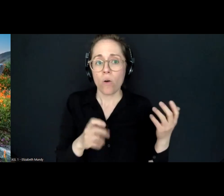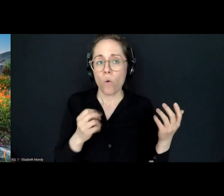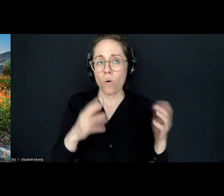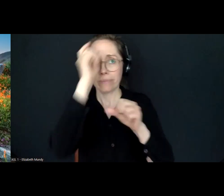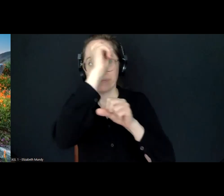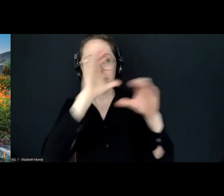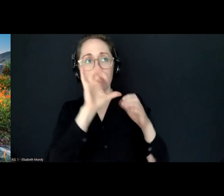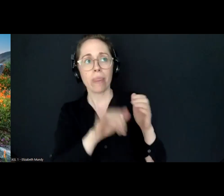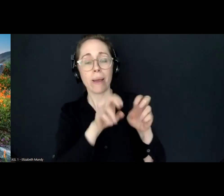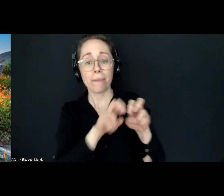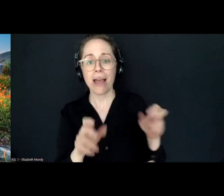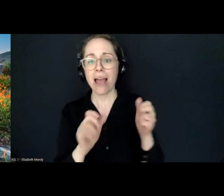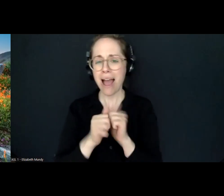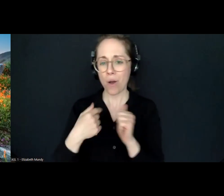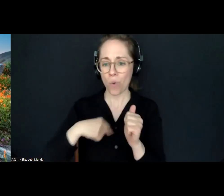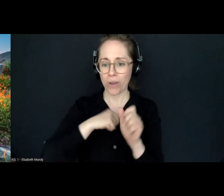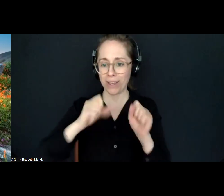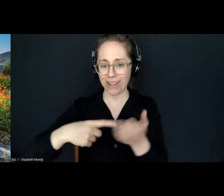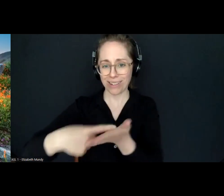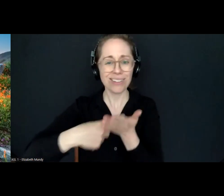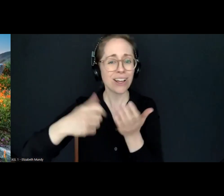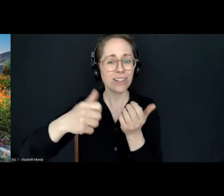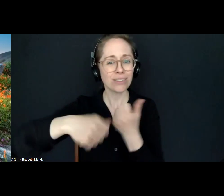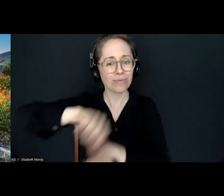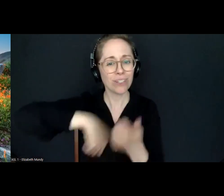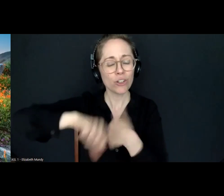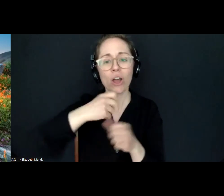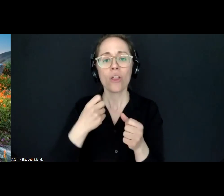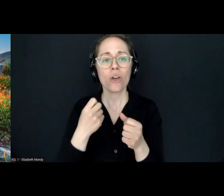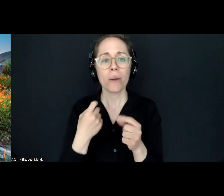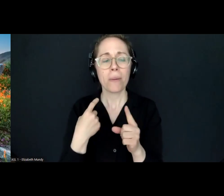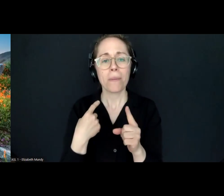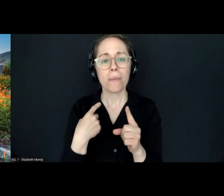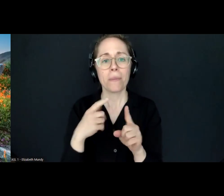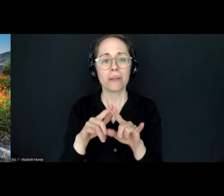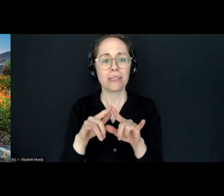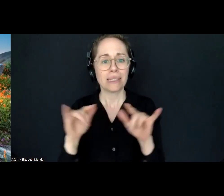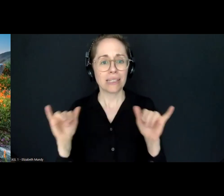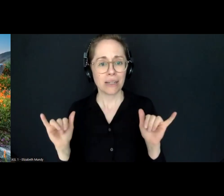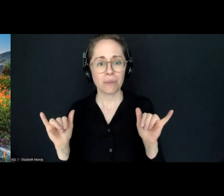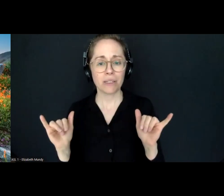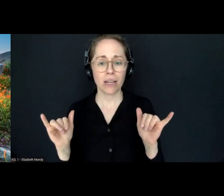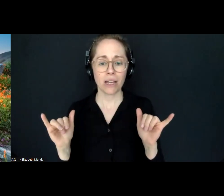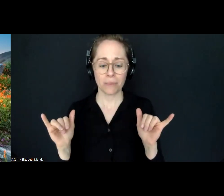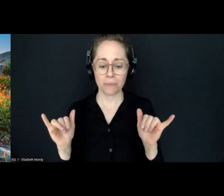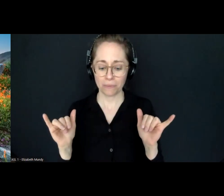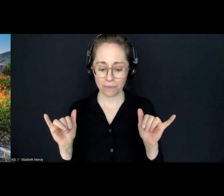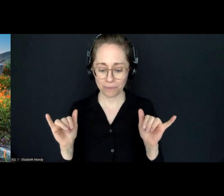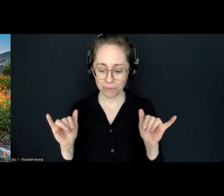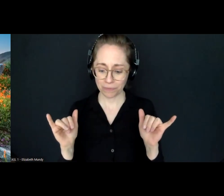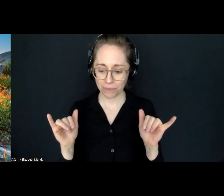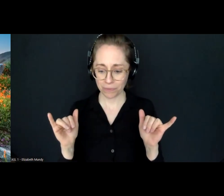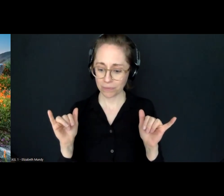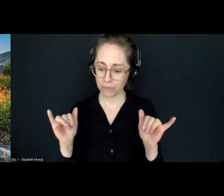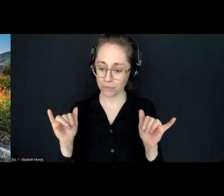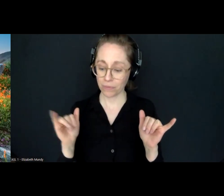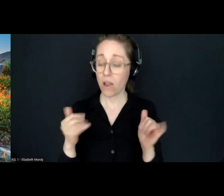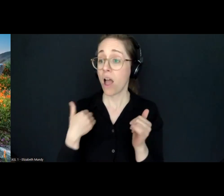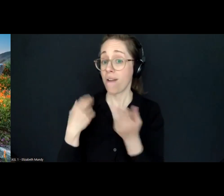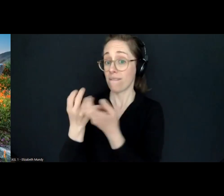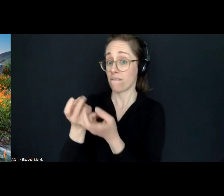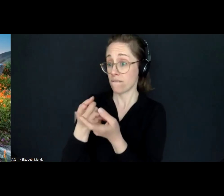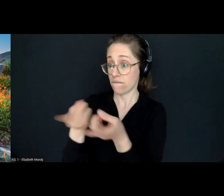talk to each other, but also be able to have groups of people maybe hear this information,